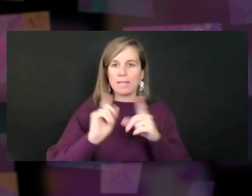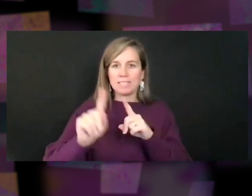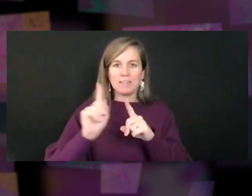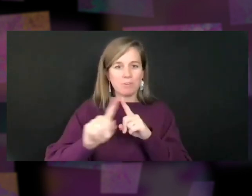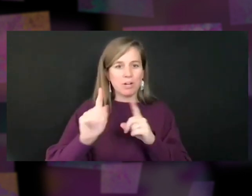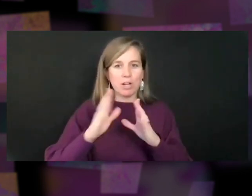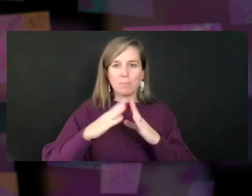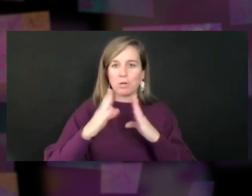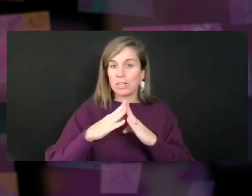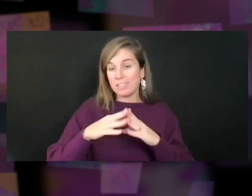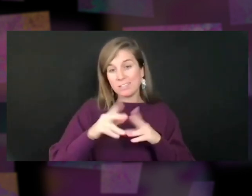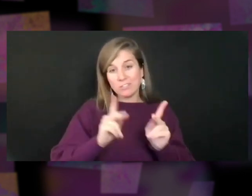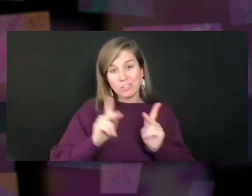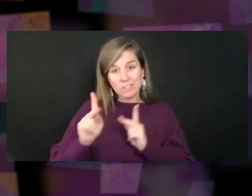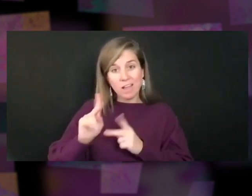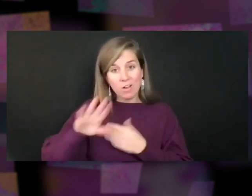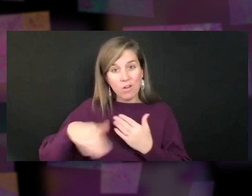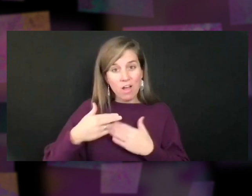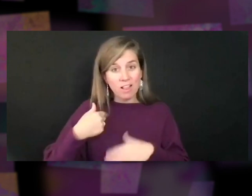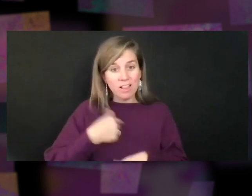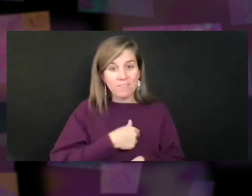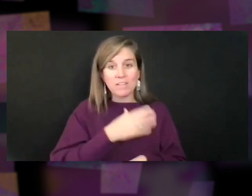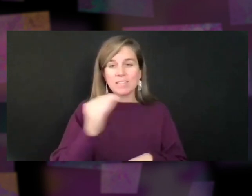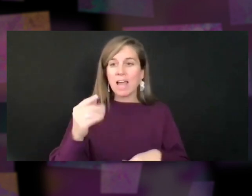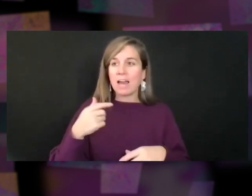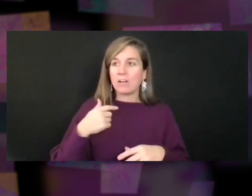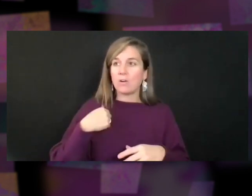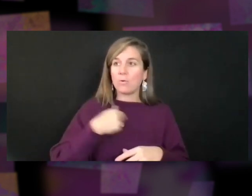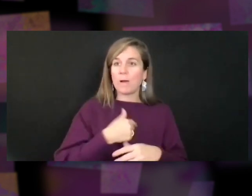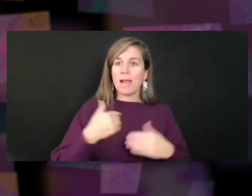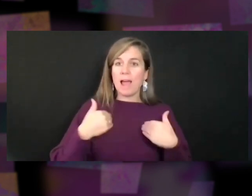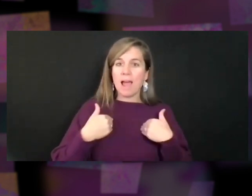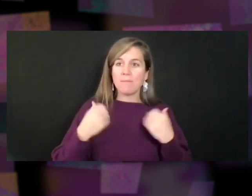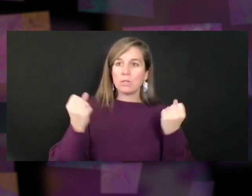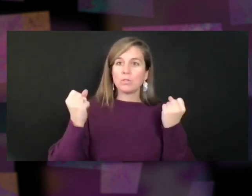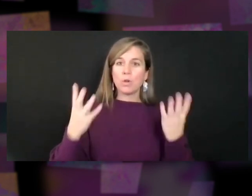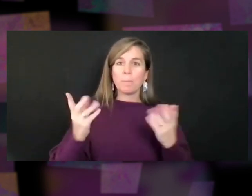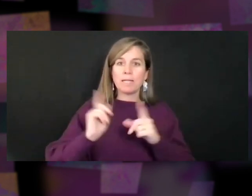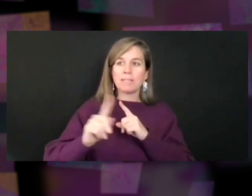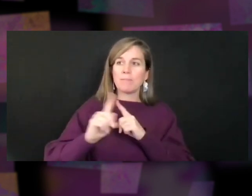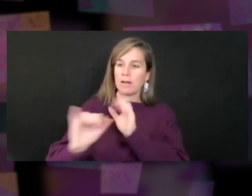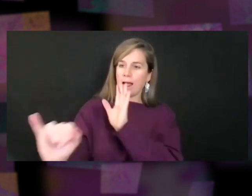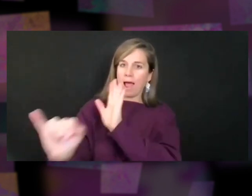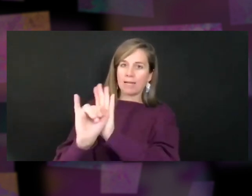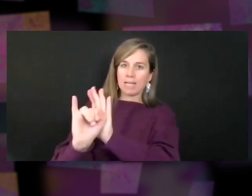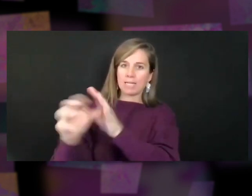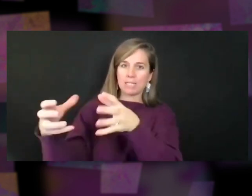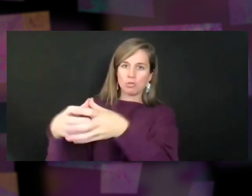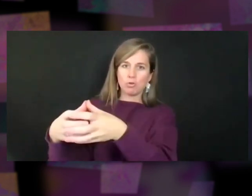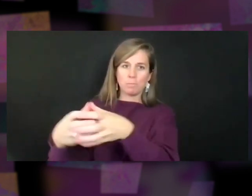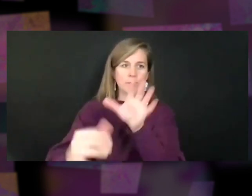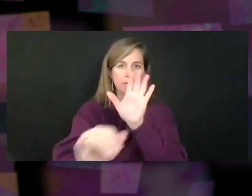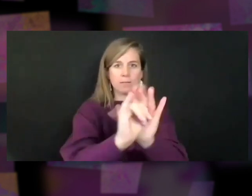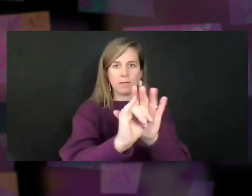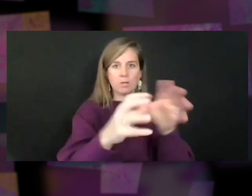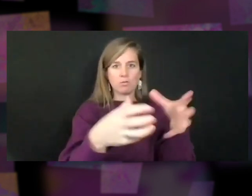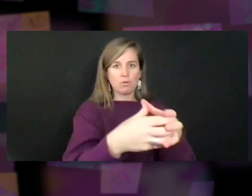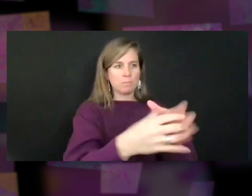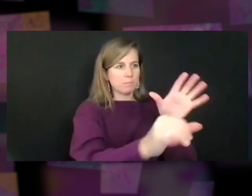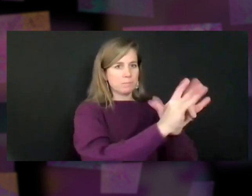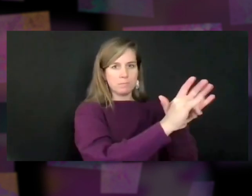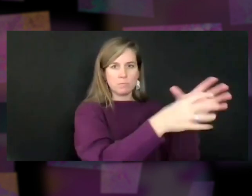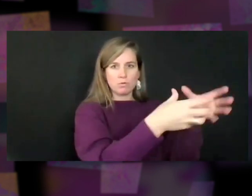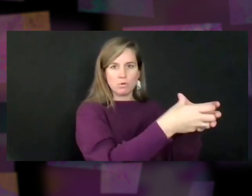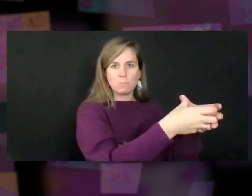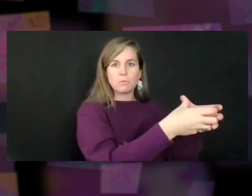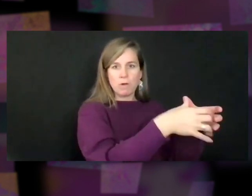time where there are so many identity affinity groups, things that are very needed, those groups are very needed,